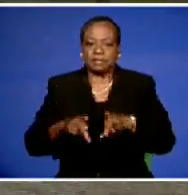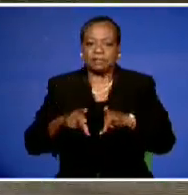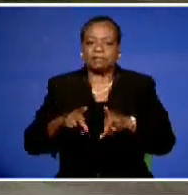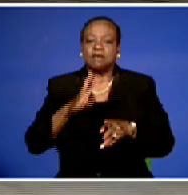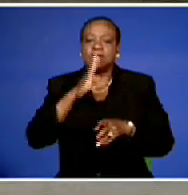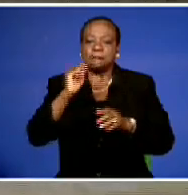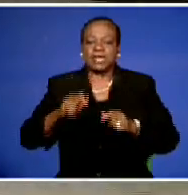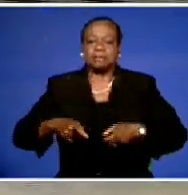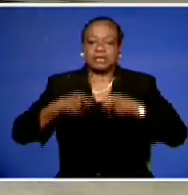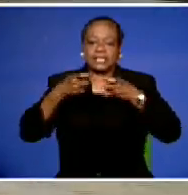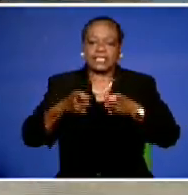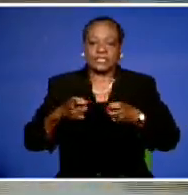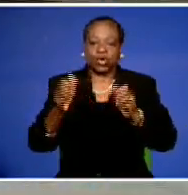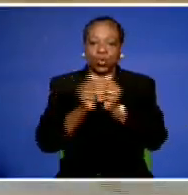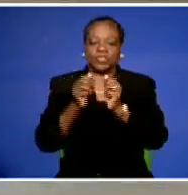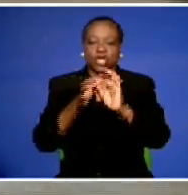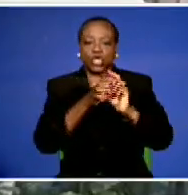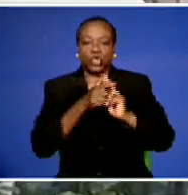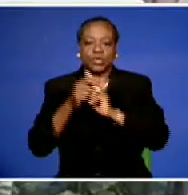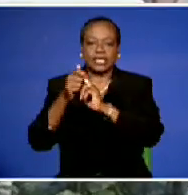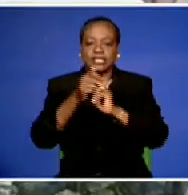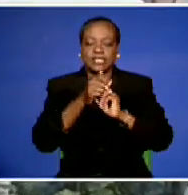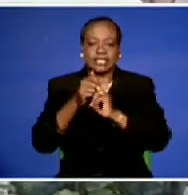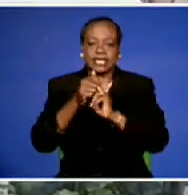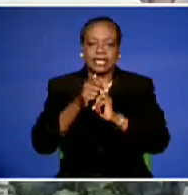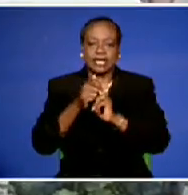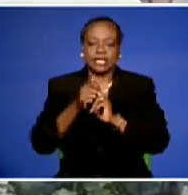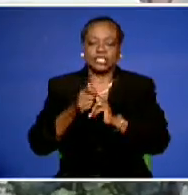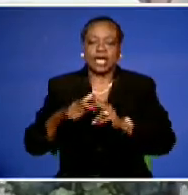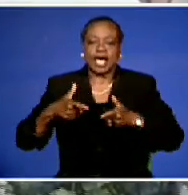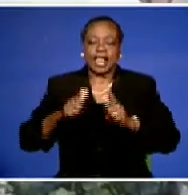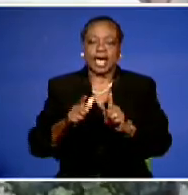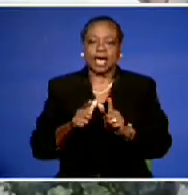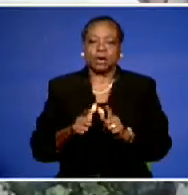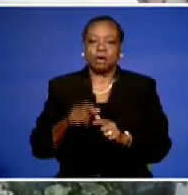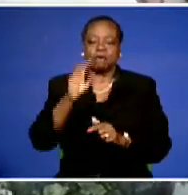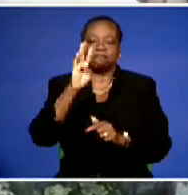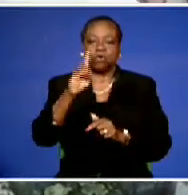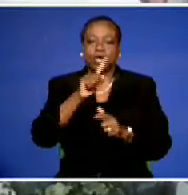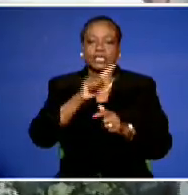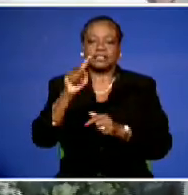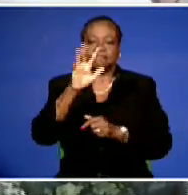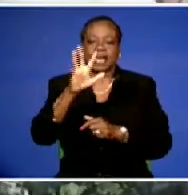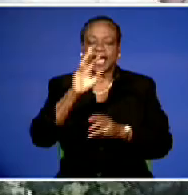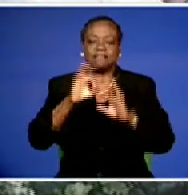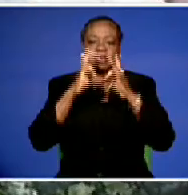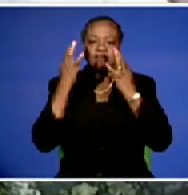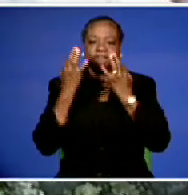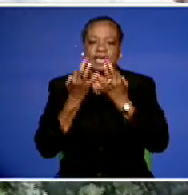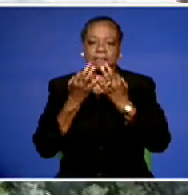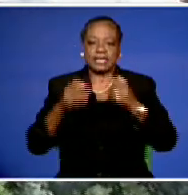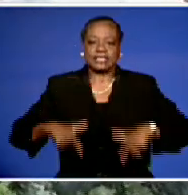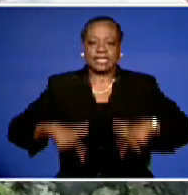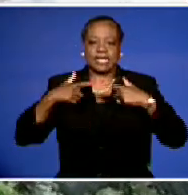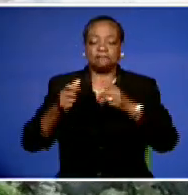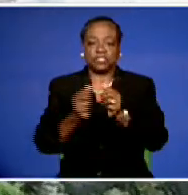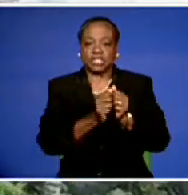with a unity option that would allow 4 to 5 families to reside together to create a better